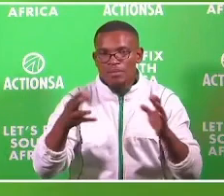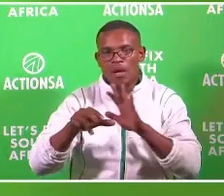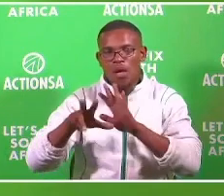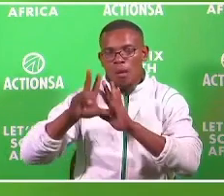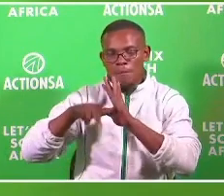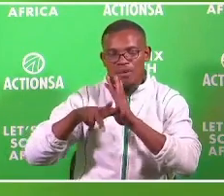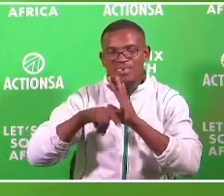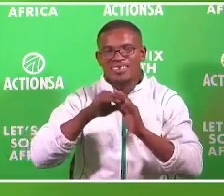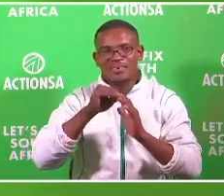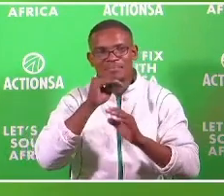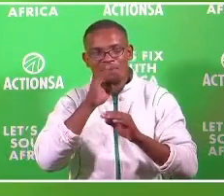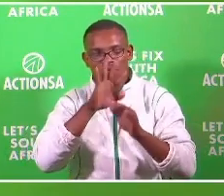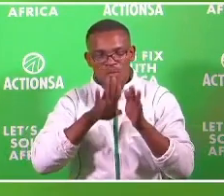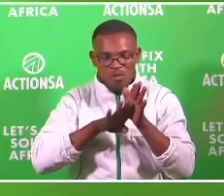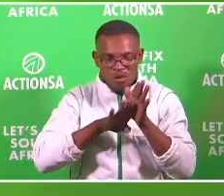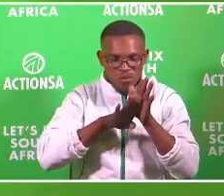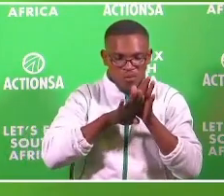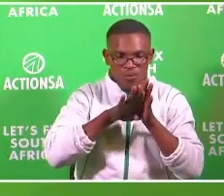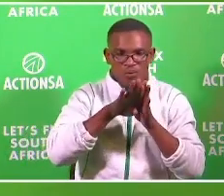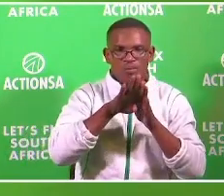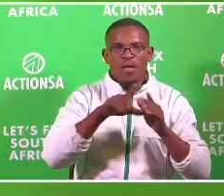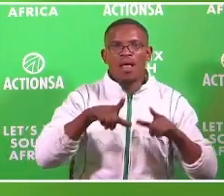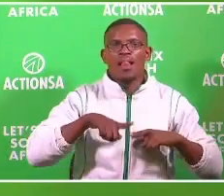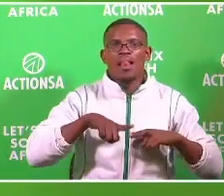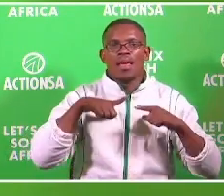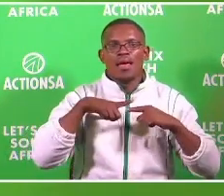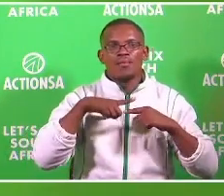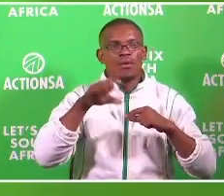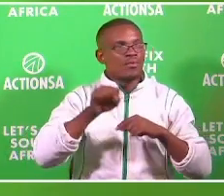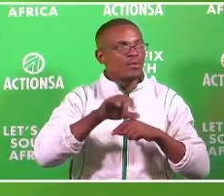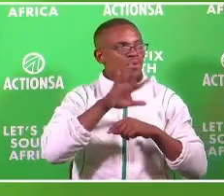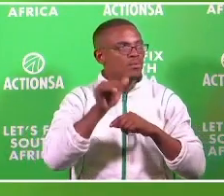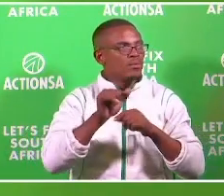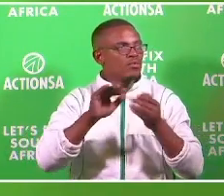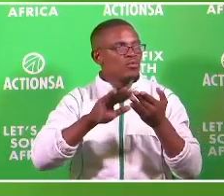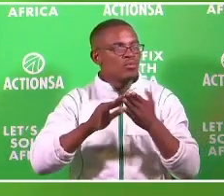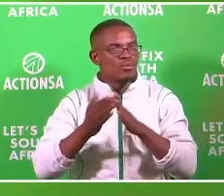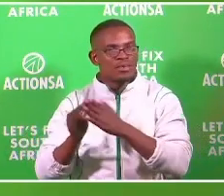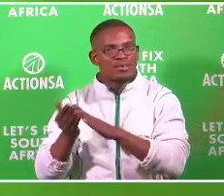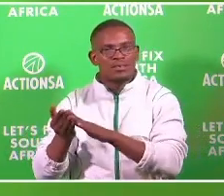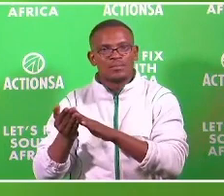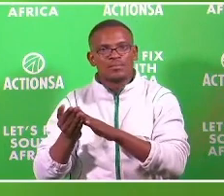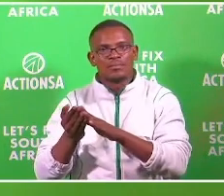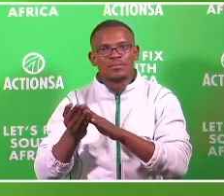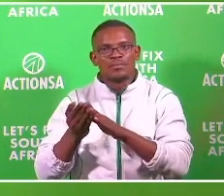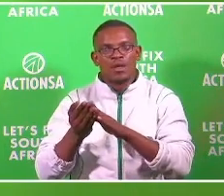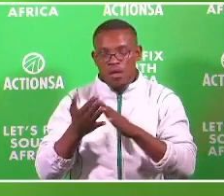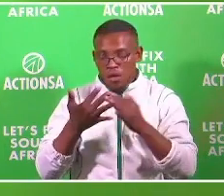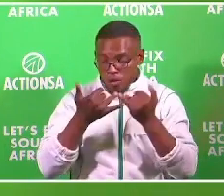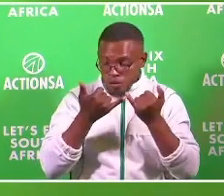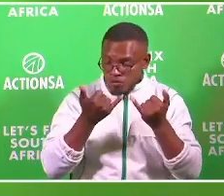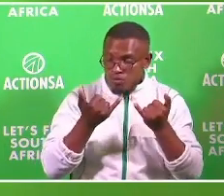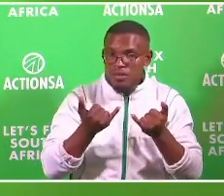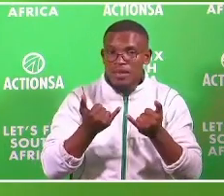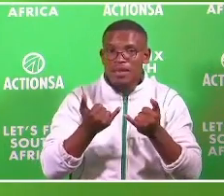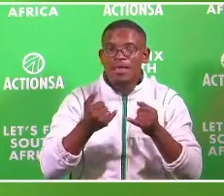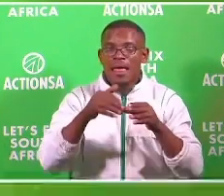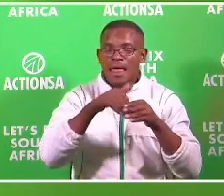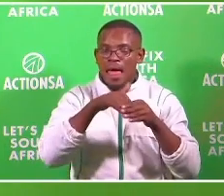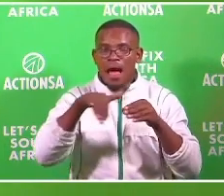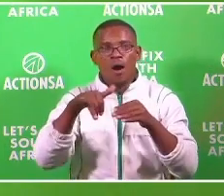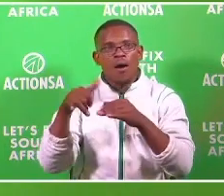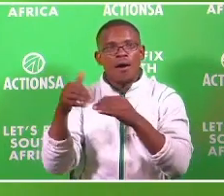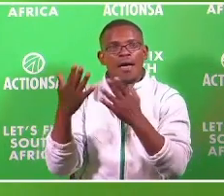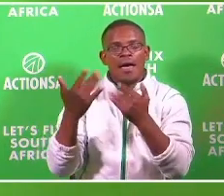meaningfully improve the lives of our people. Delegates, today, the outcome of this